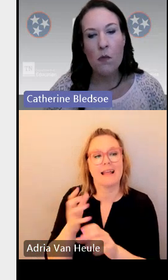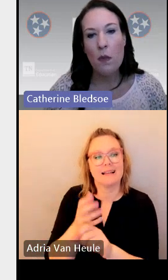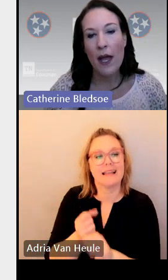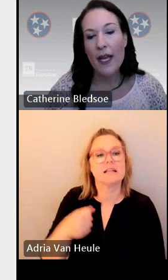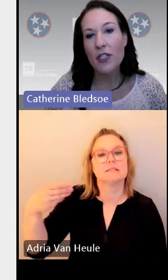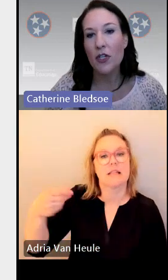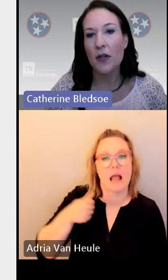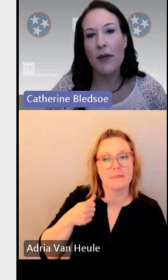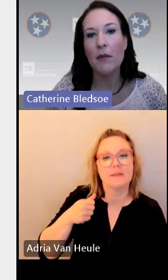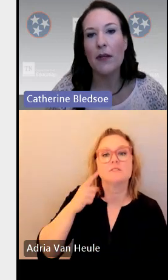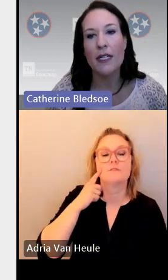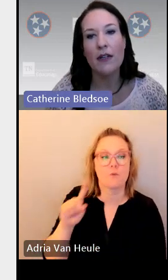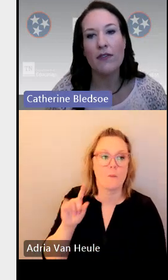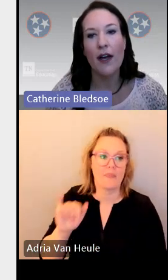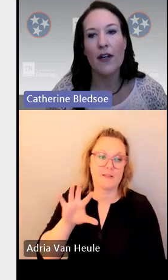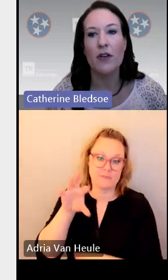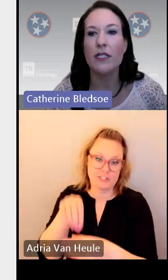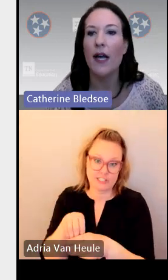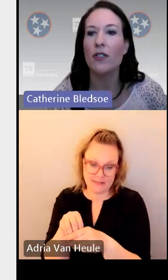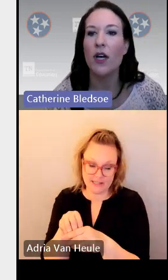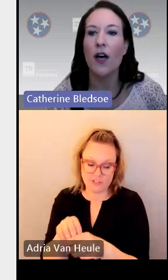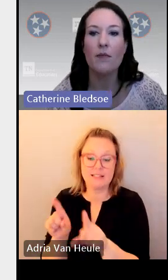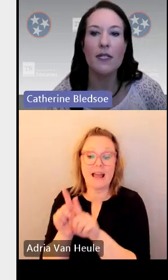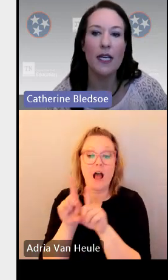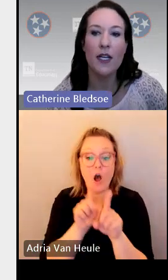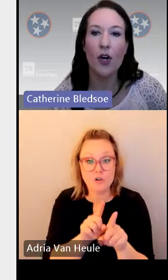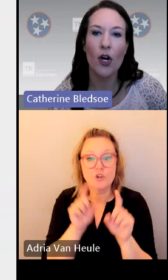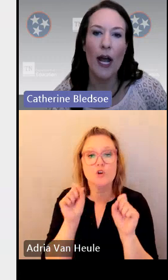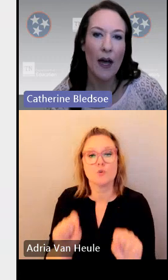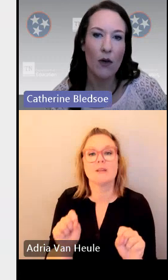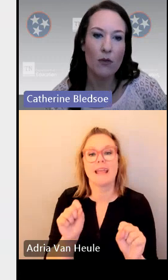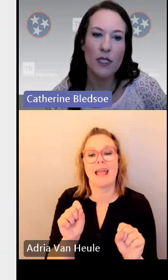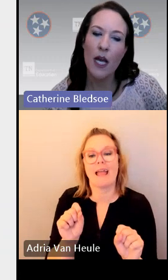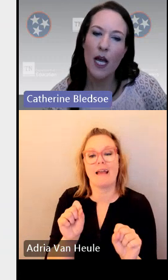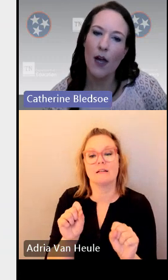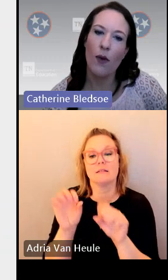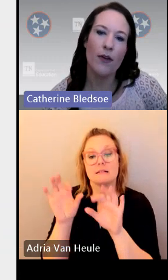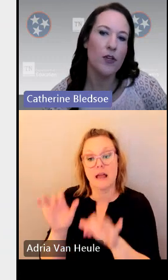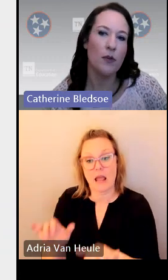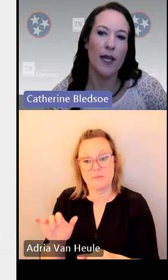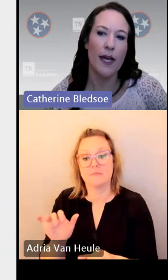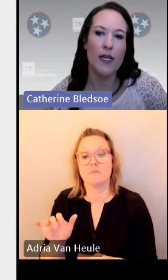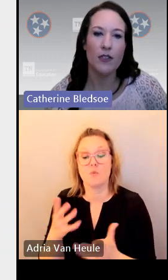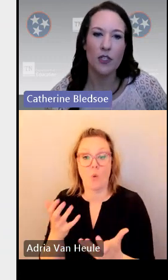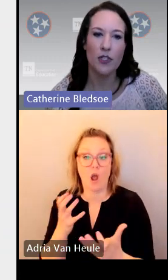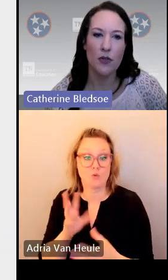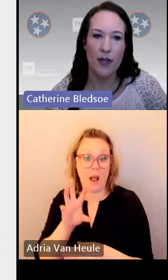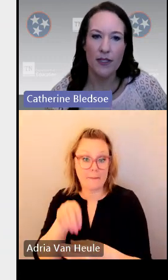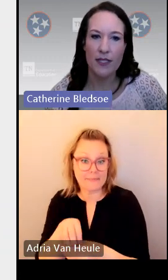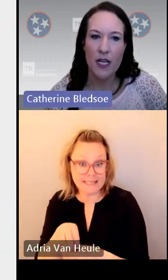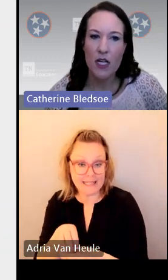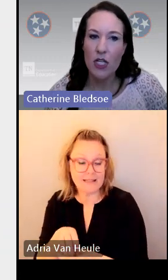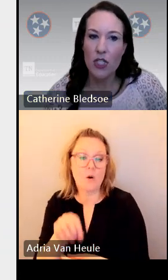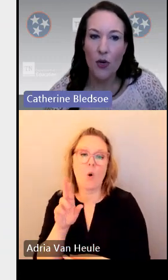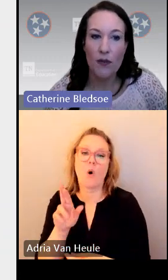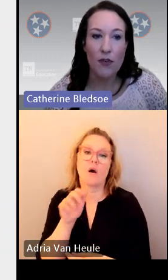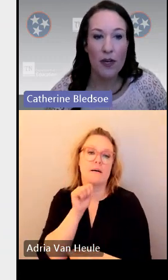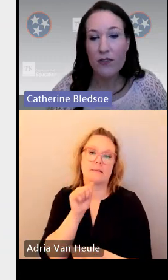participation, and you're going to be able to identify your desire to opt in or out, whether you would like to do